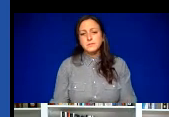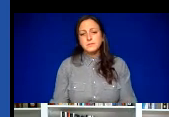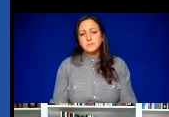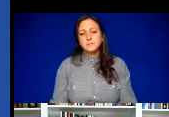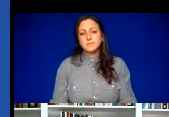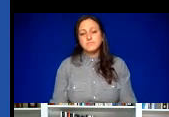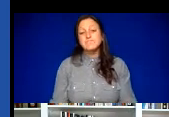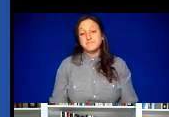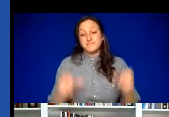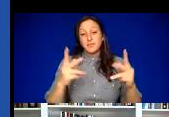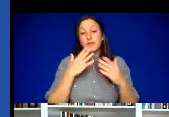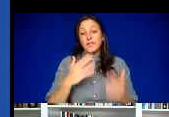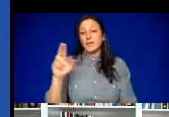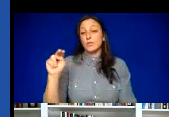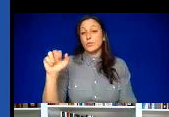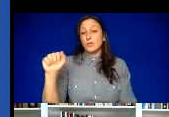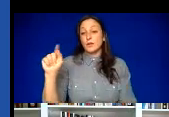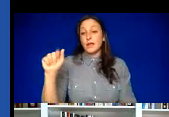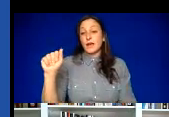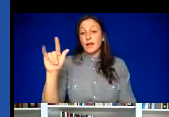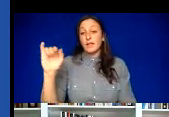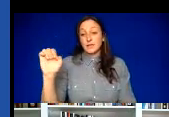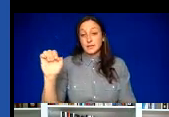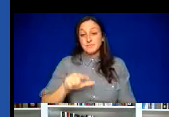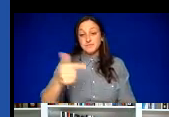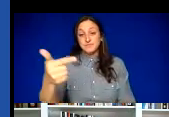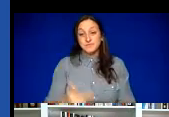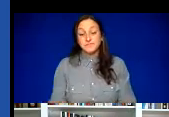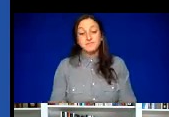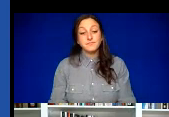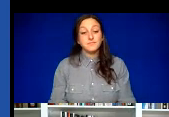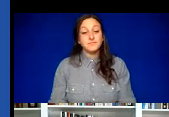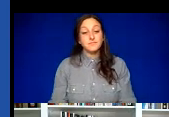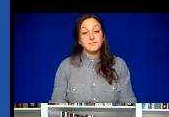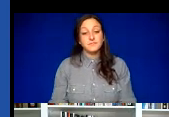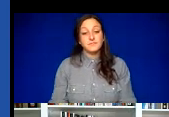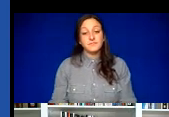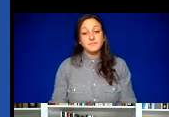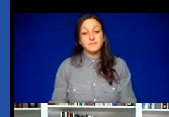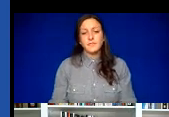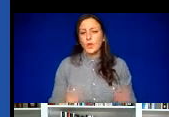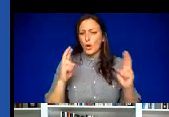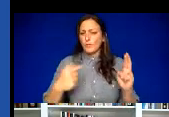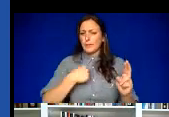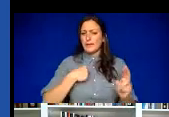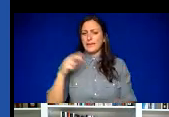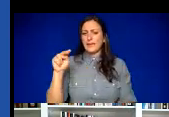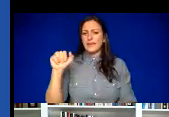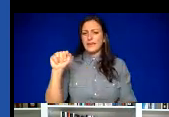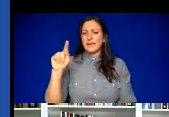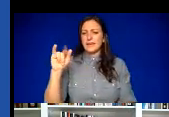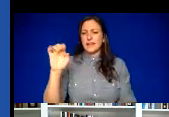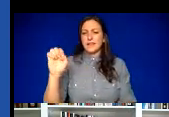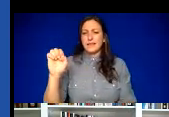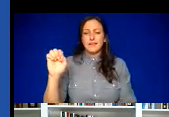Okay, thank you. Natalie, I think you are next. I hope that's me. I'm Natalia Navarro with Colorado